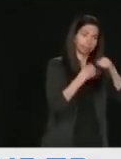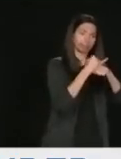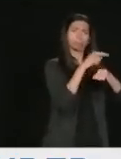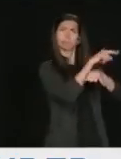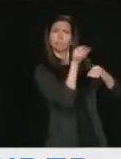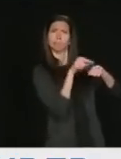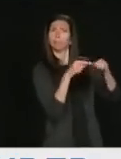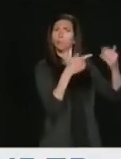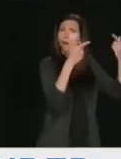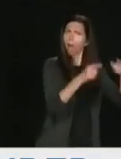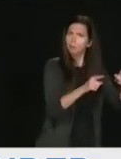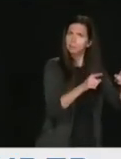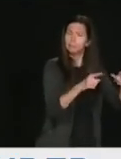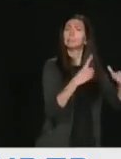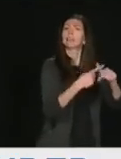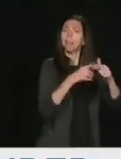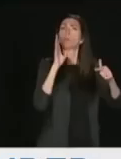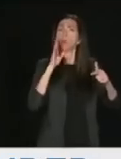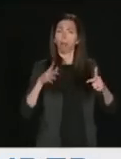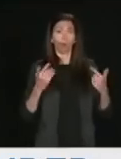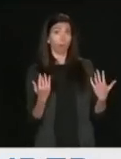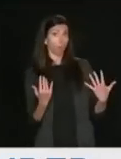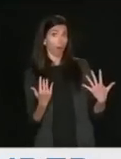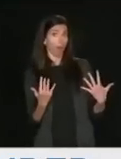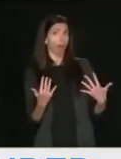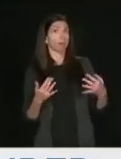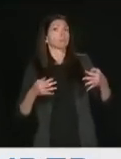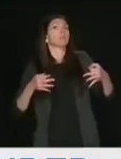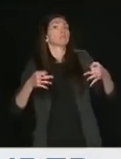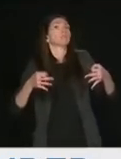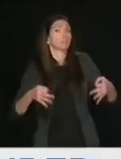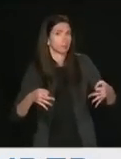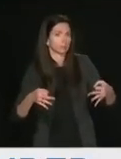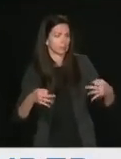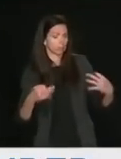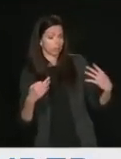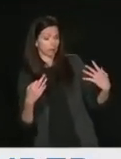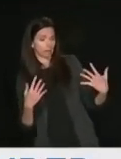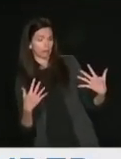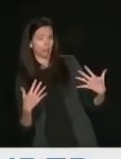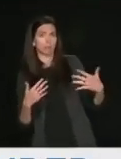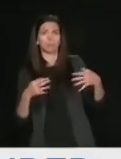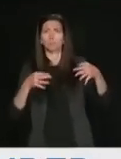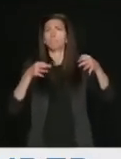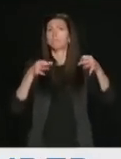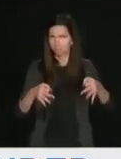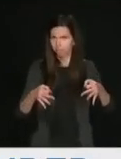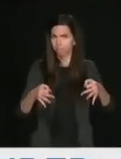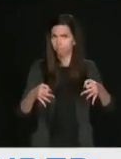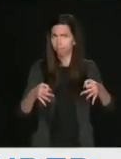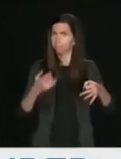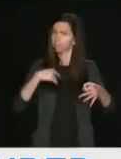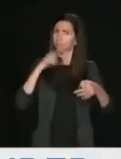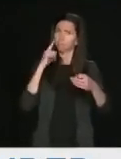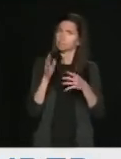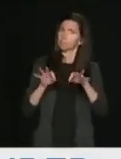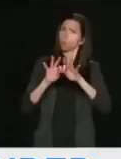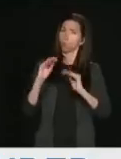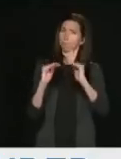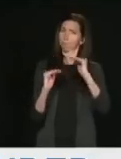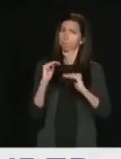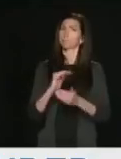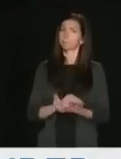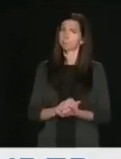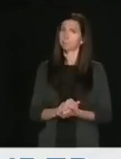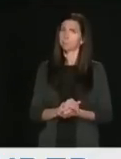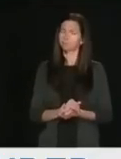in time. Each step, we have to take the good decision. As a follow-up, Kate? And just a